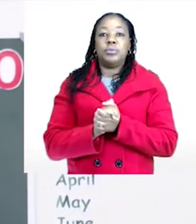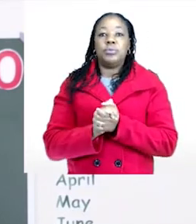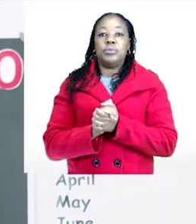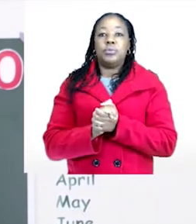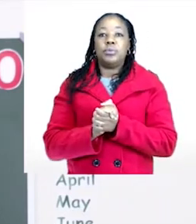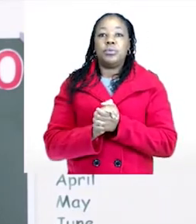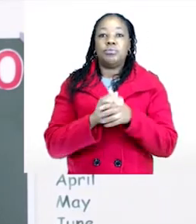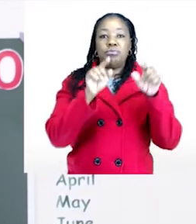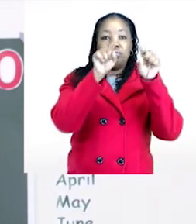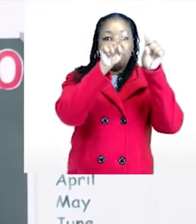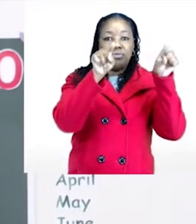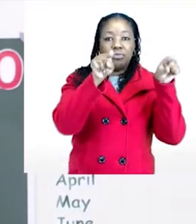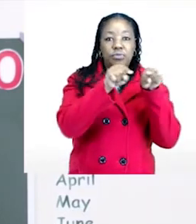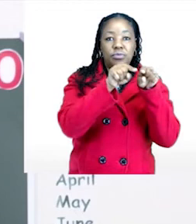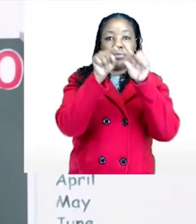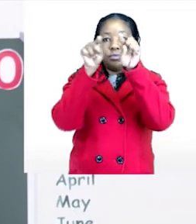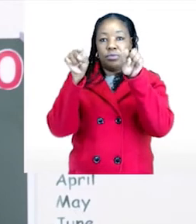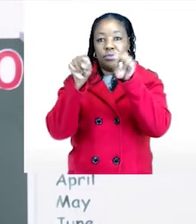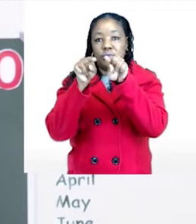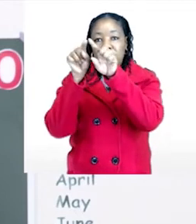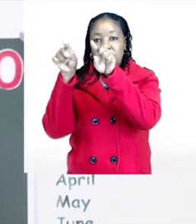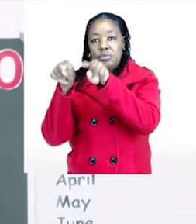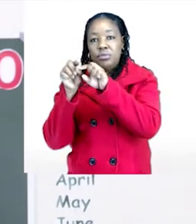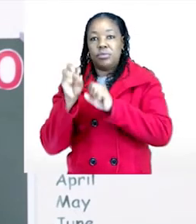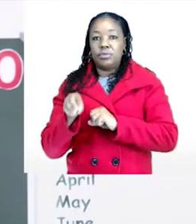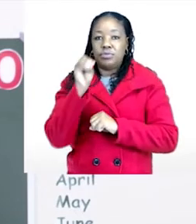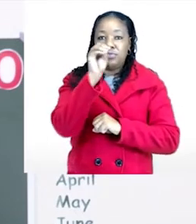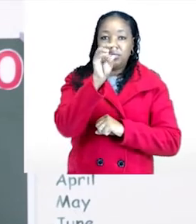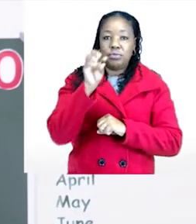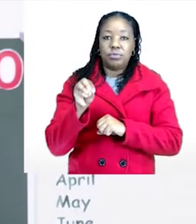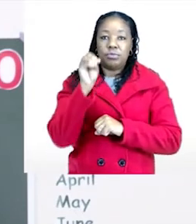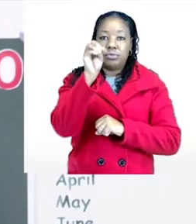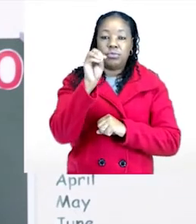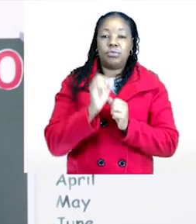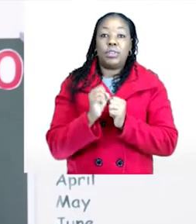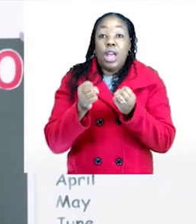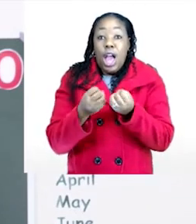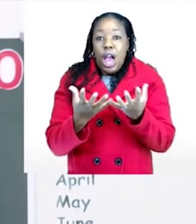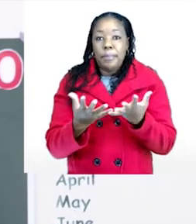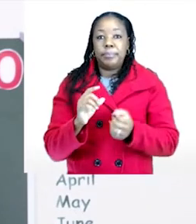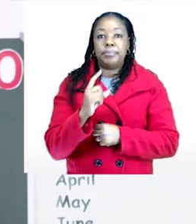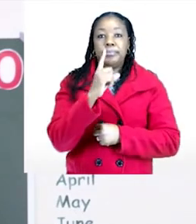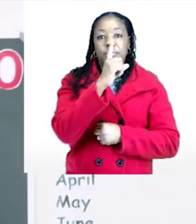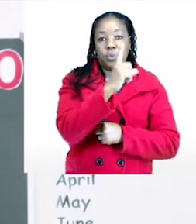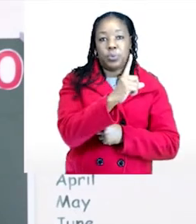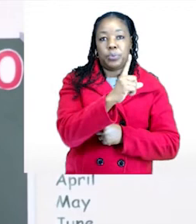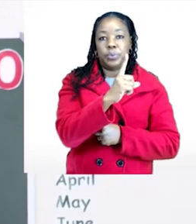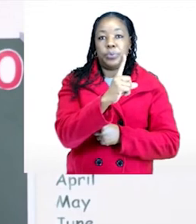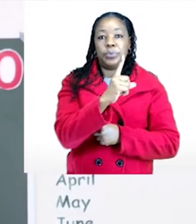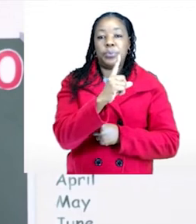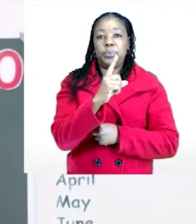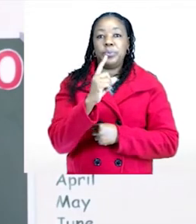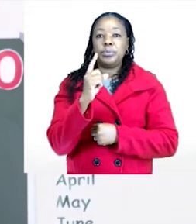and we count together. Let's count. 1, that's 1 square.